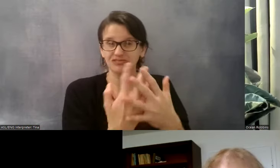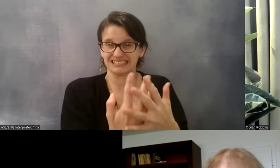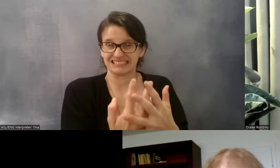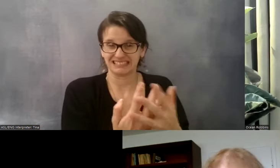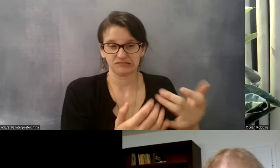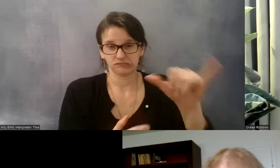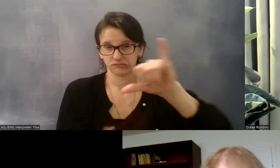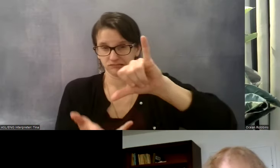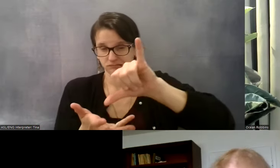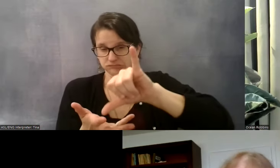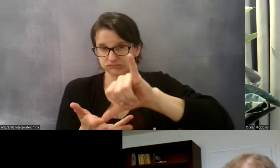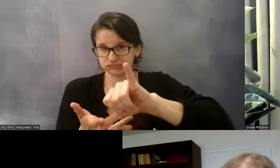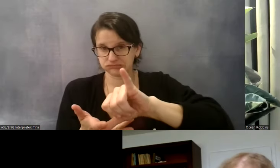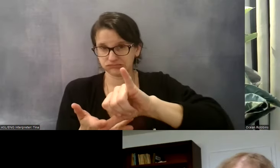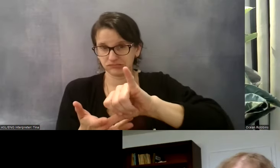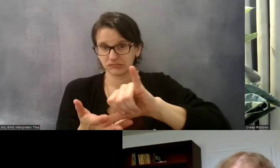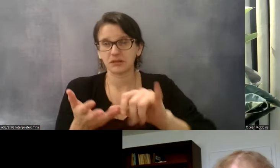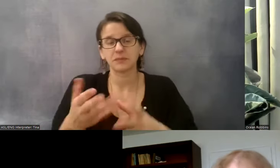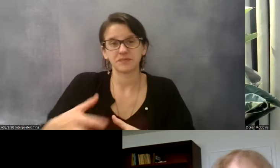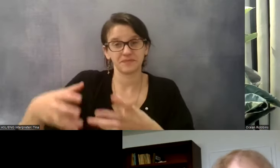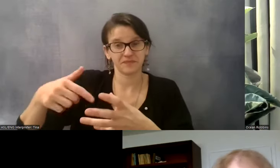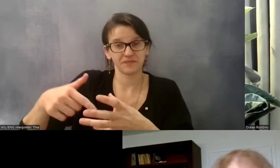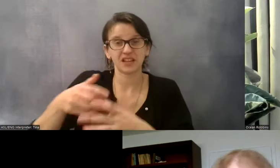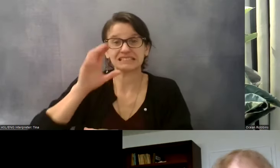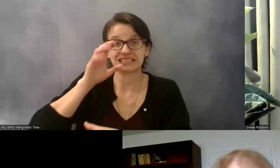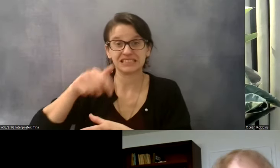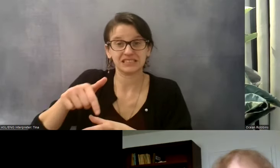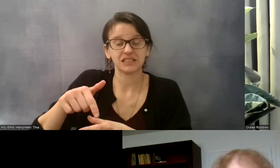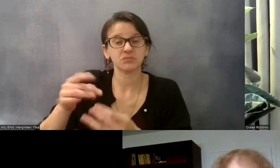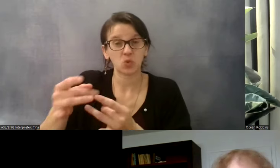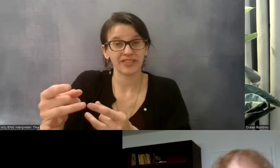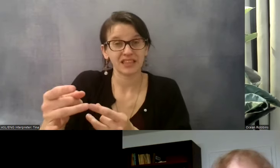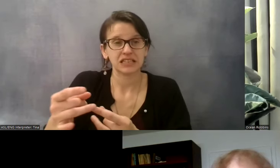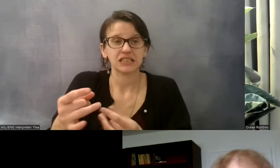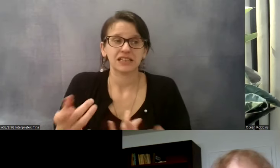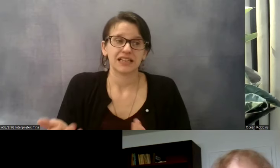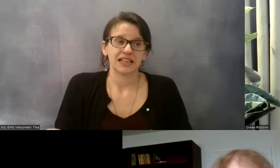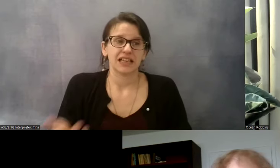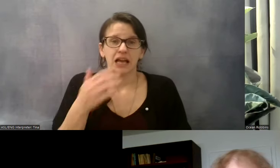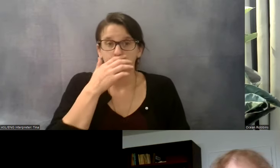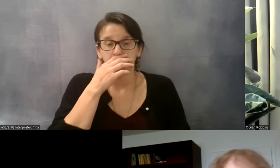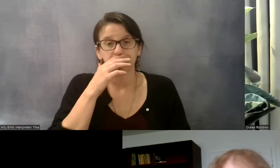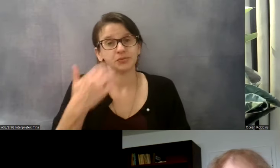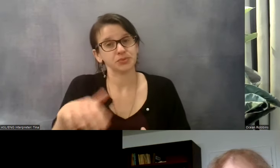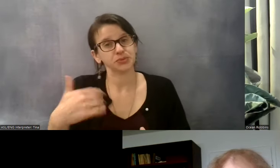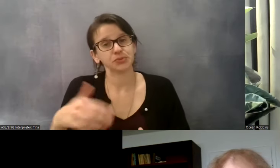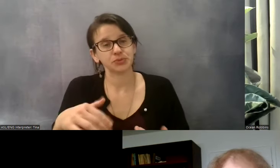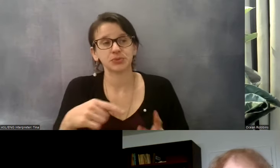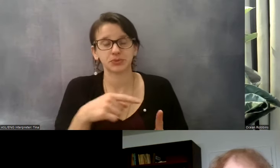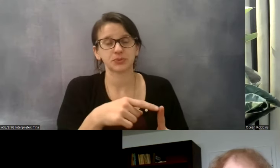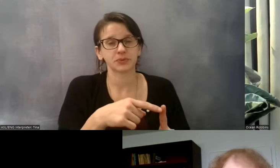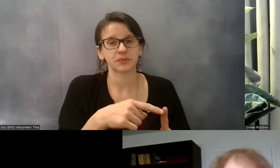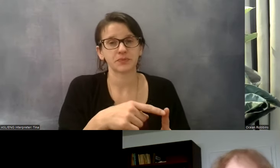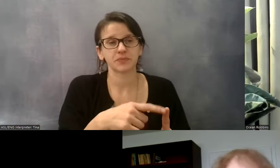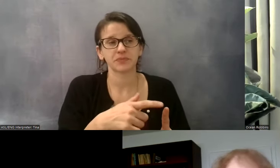pretty intense. So good luck enjoying it. But yeah, you probably get some things that are pretty awesome